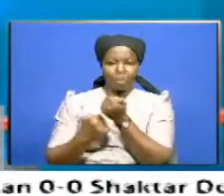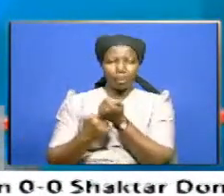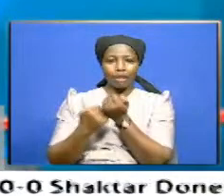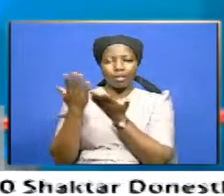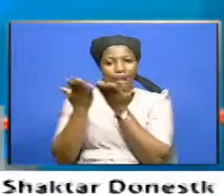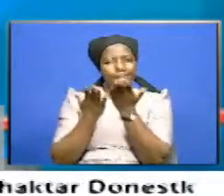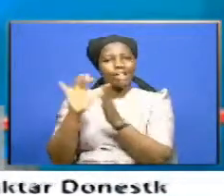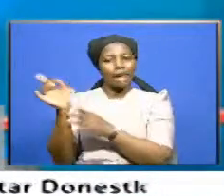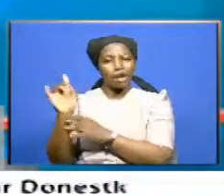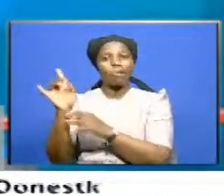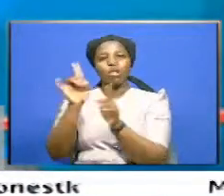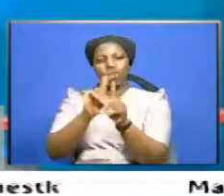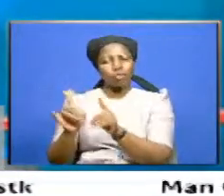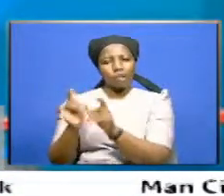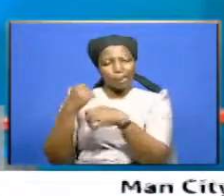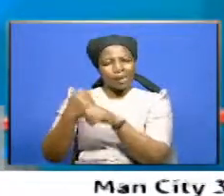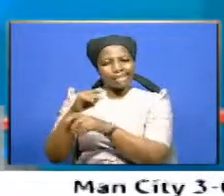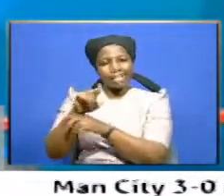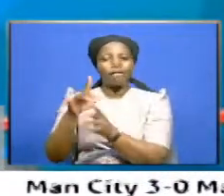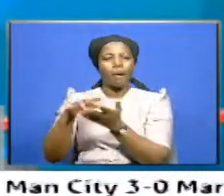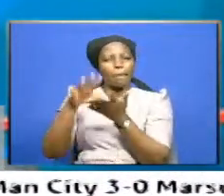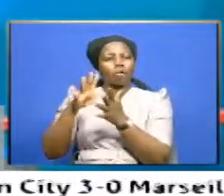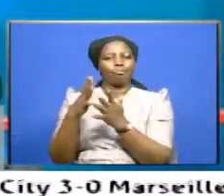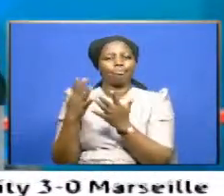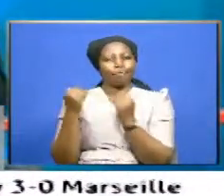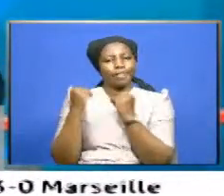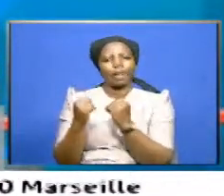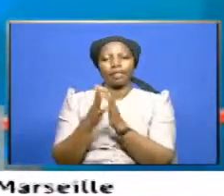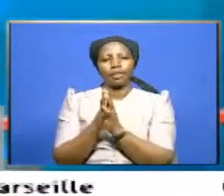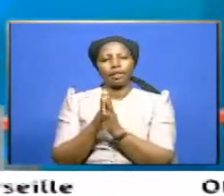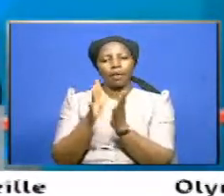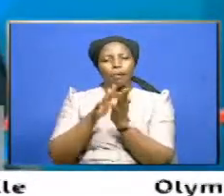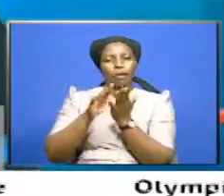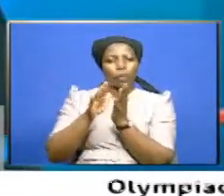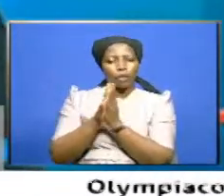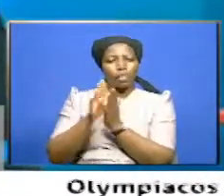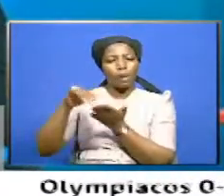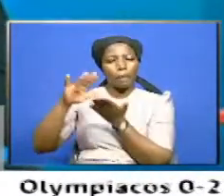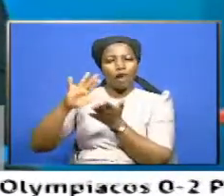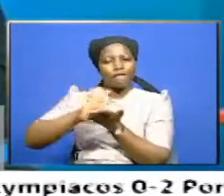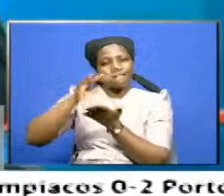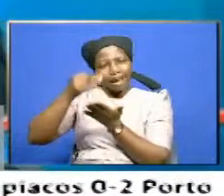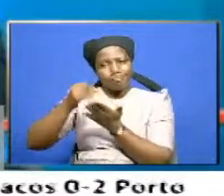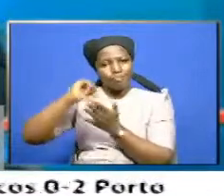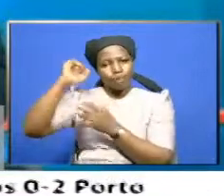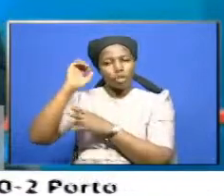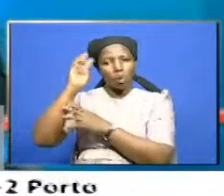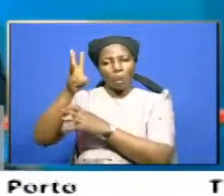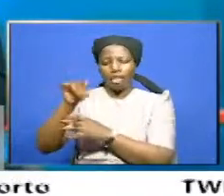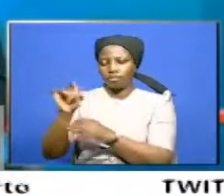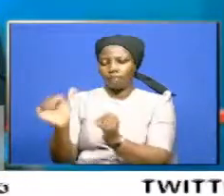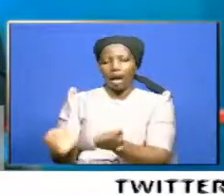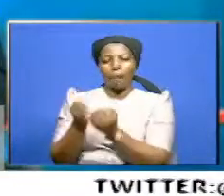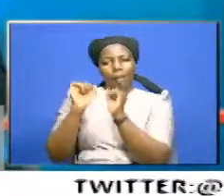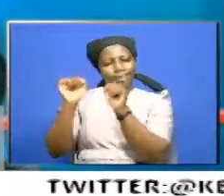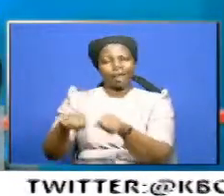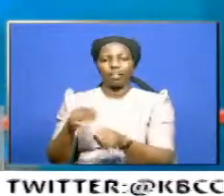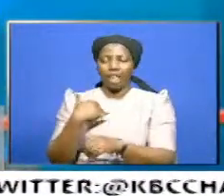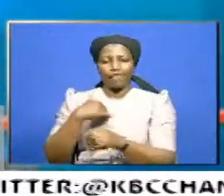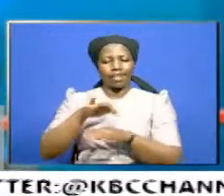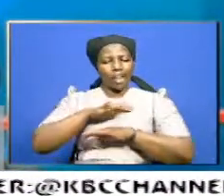up, to strengthen it a little. With more funding, with more political will, I think that can happen. There's enough capacity to do that as